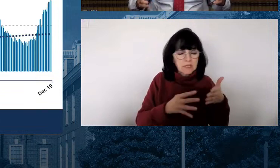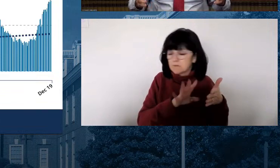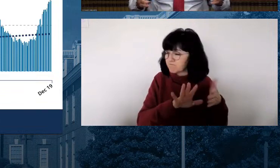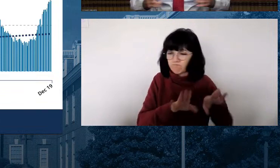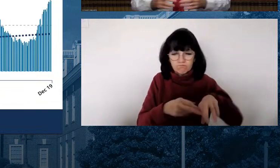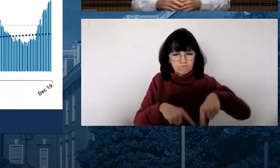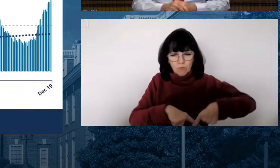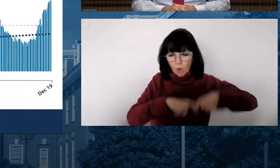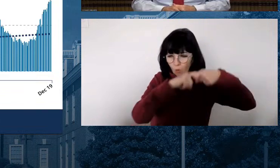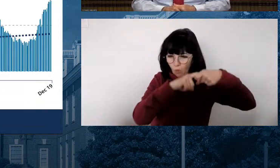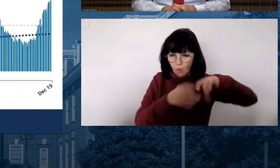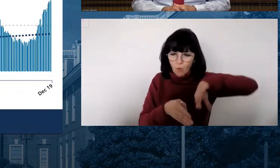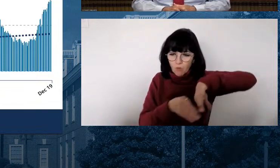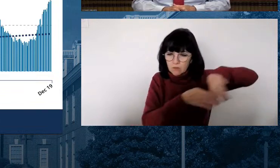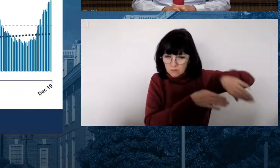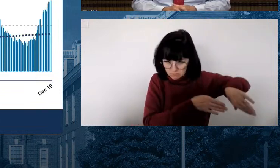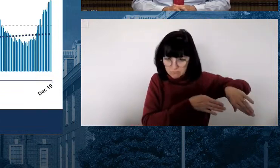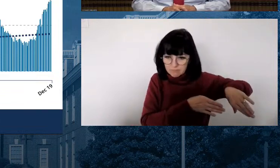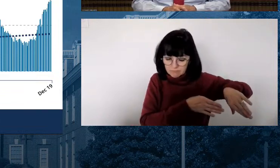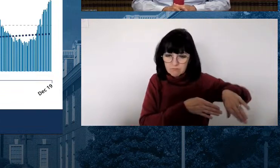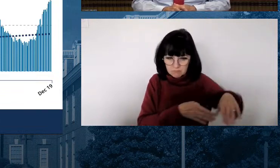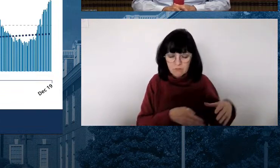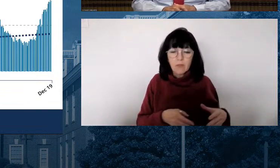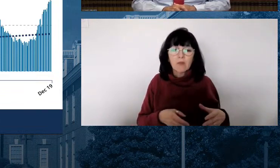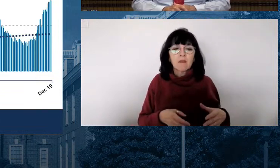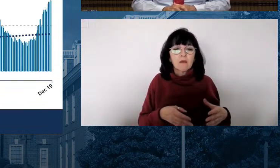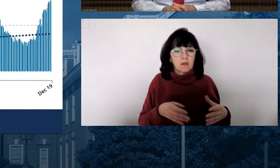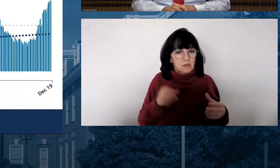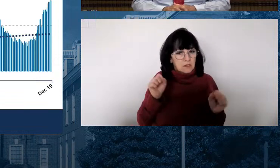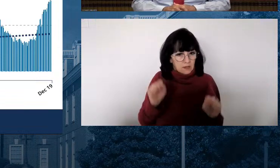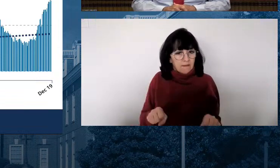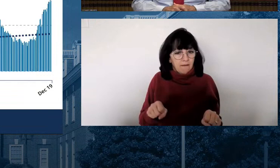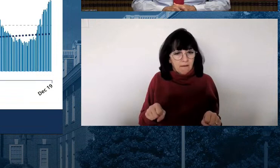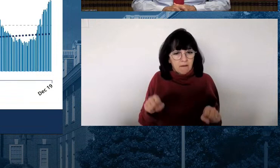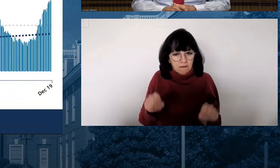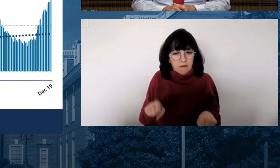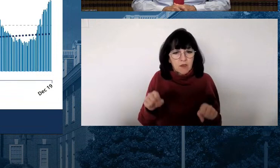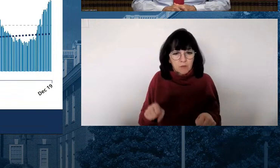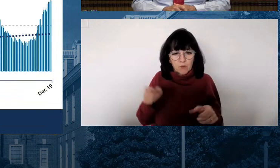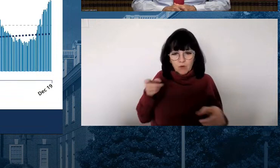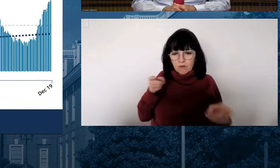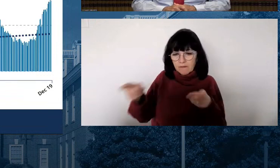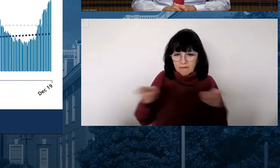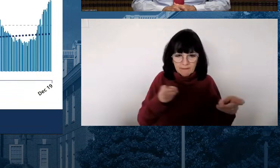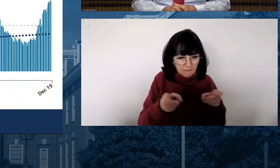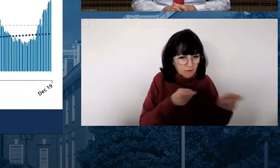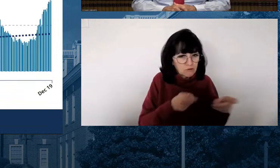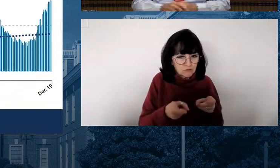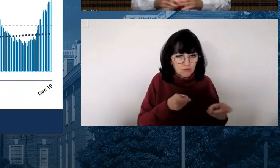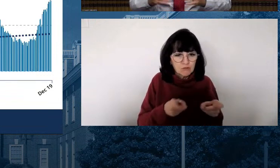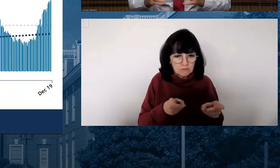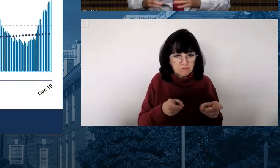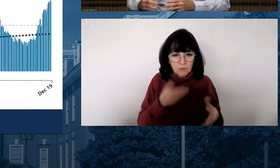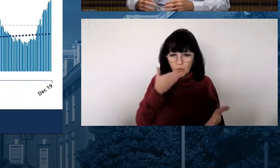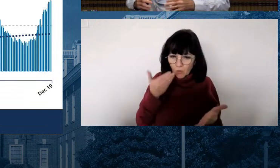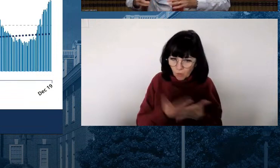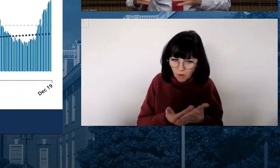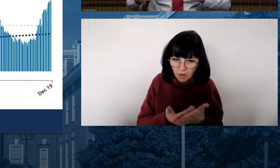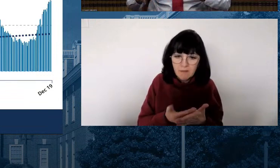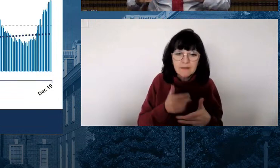have numbers like that, but they were able to handle it and handle it very well. Then we